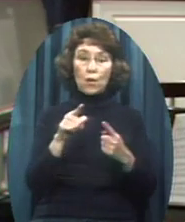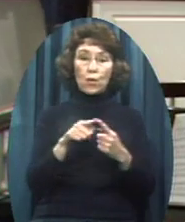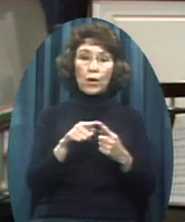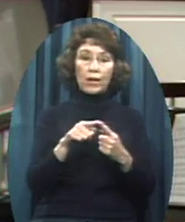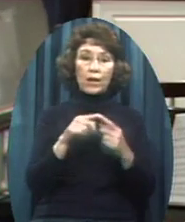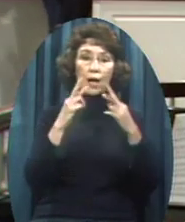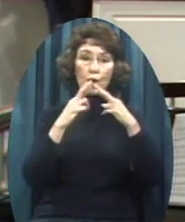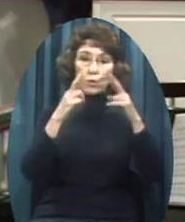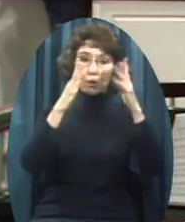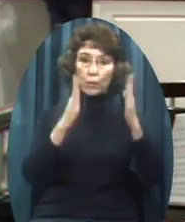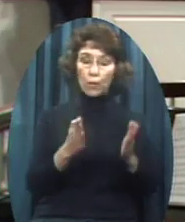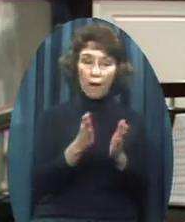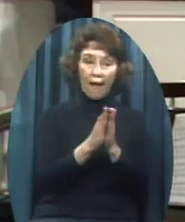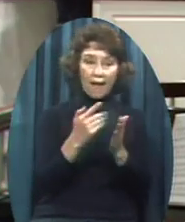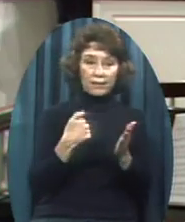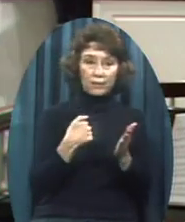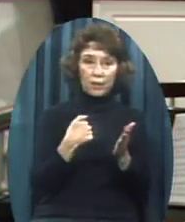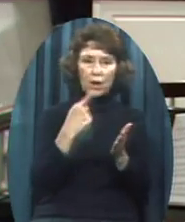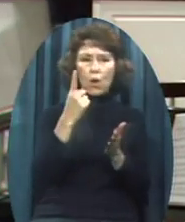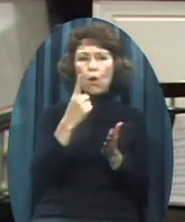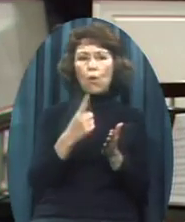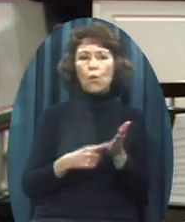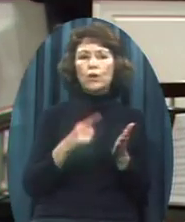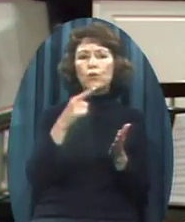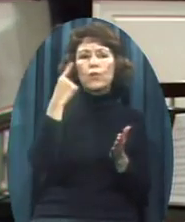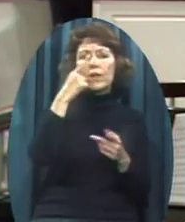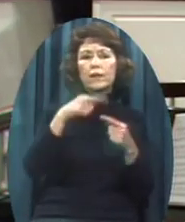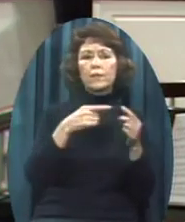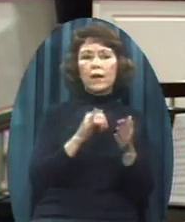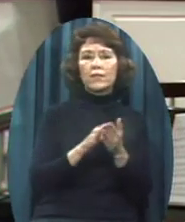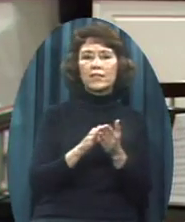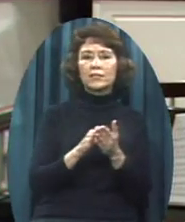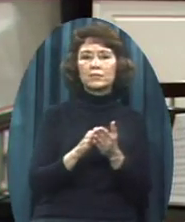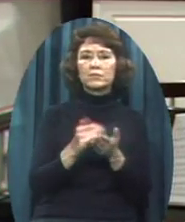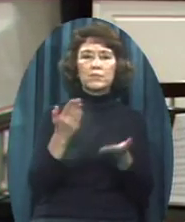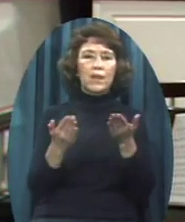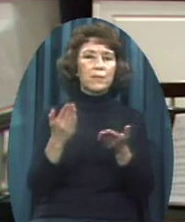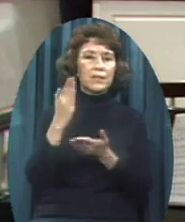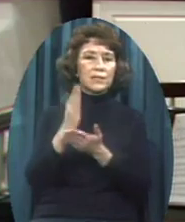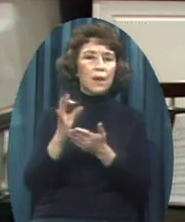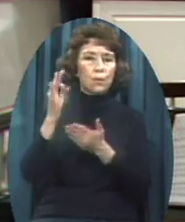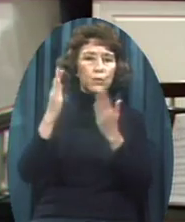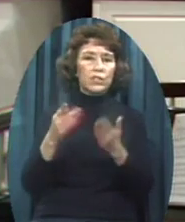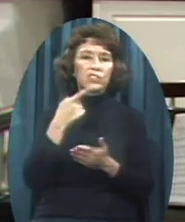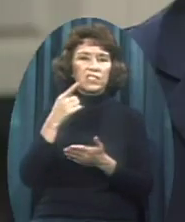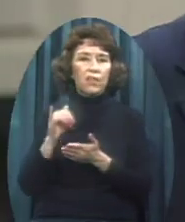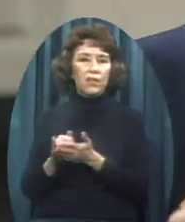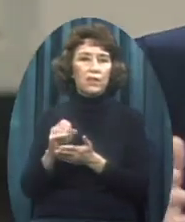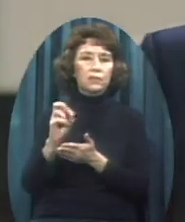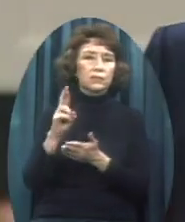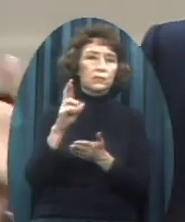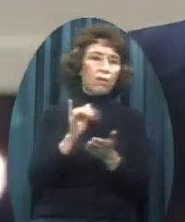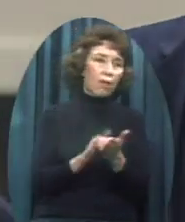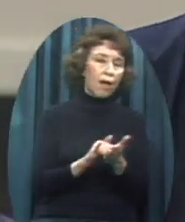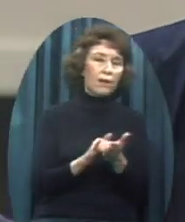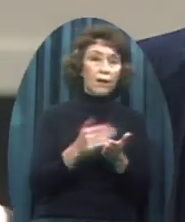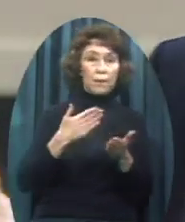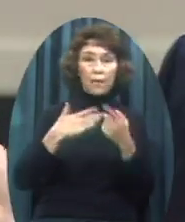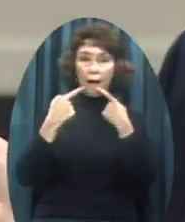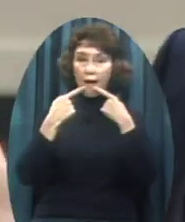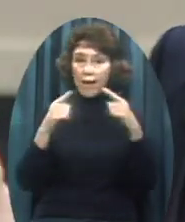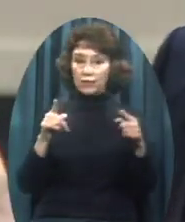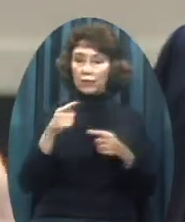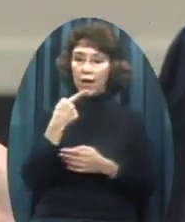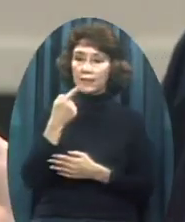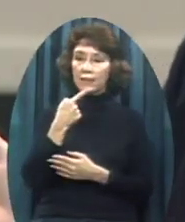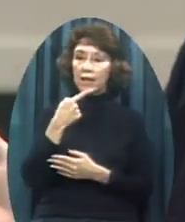some preacher's done this, or some evangelist or pastor said this. You know what my answer always is? God leads us